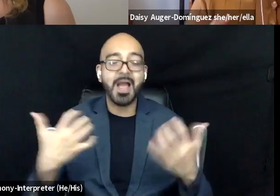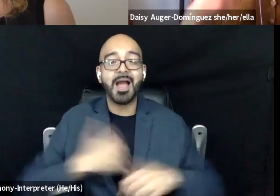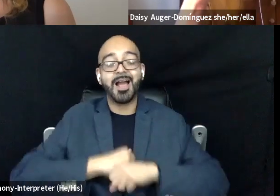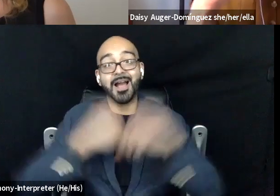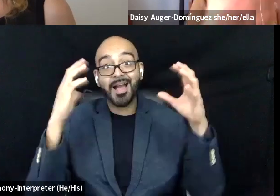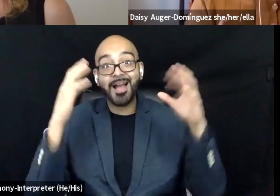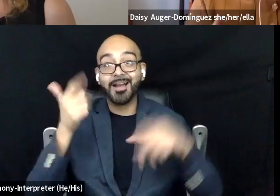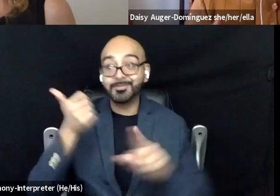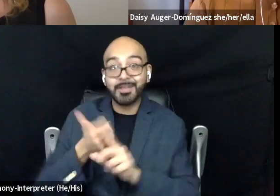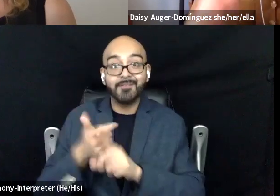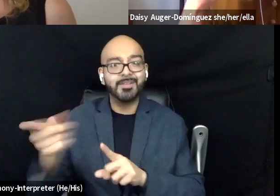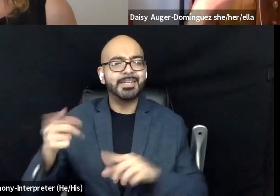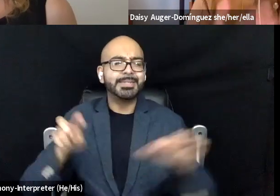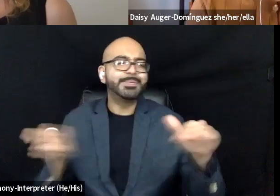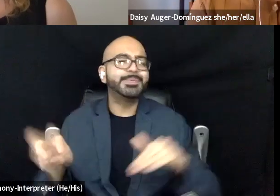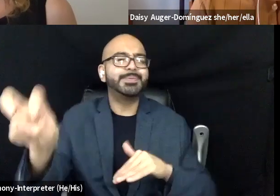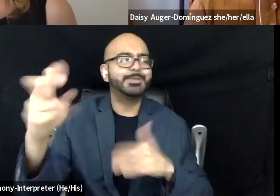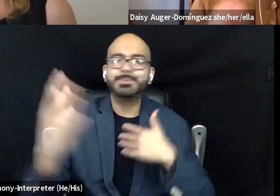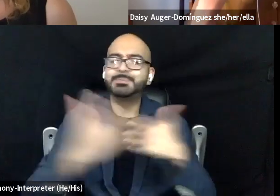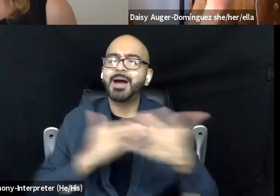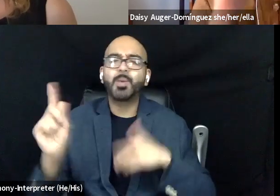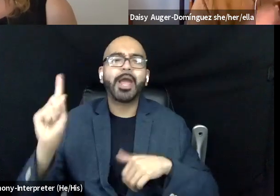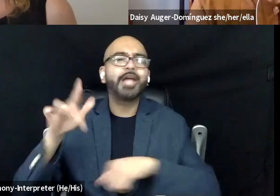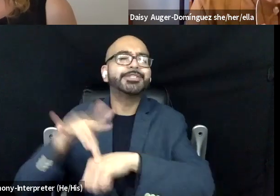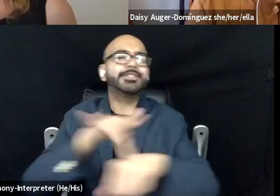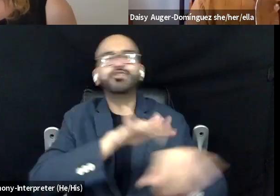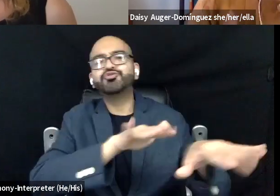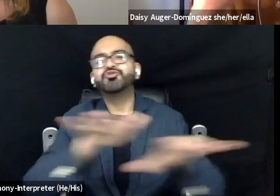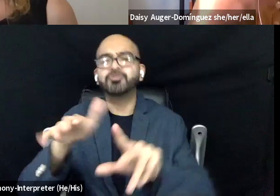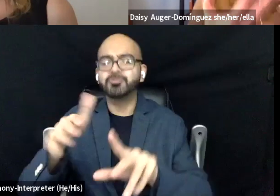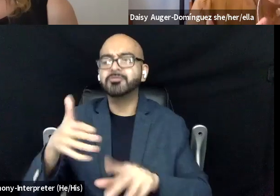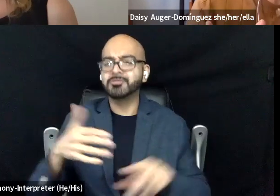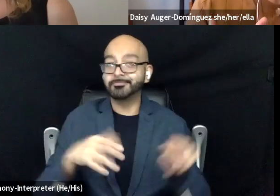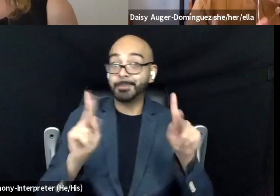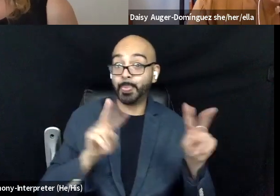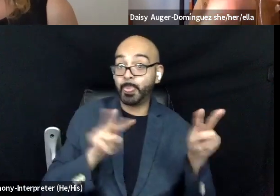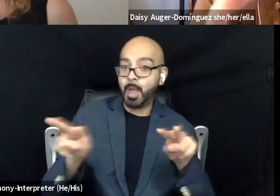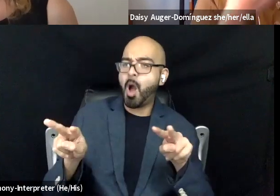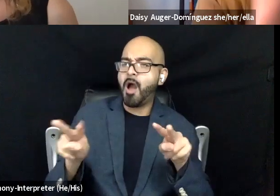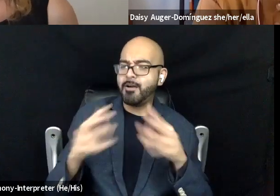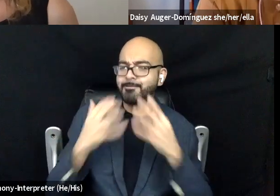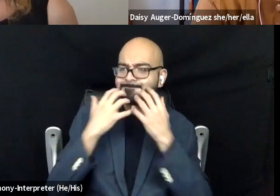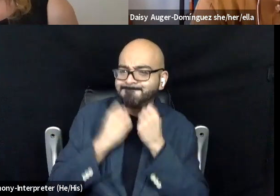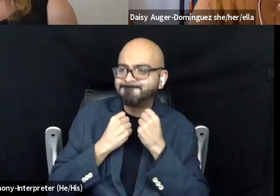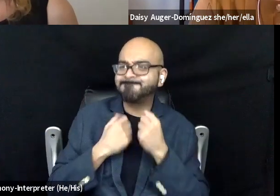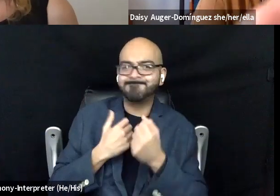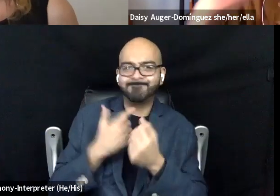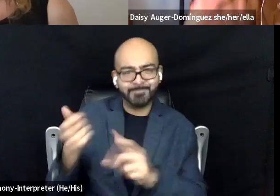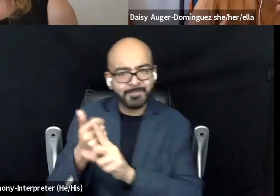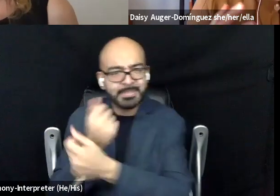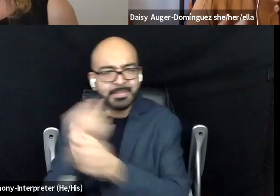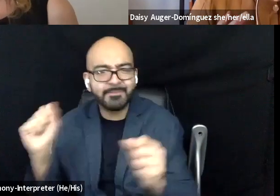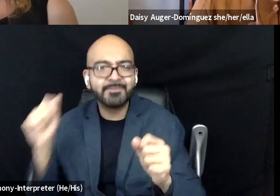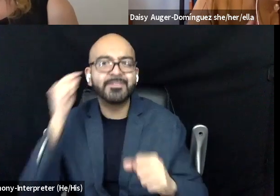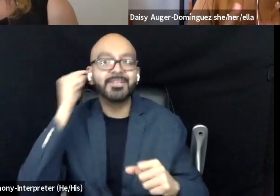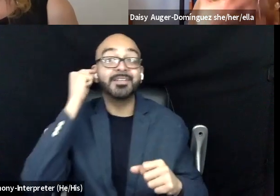seen, feel valued, feel respected, feel safe. And so that's my inspiration, because my daughter, and I don't know of any of you